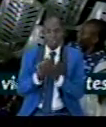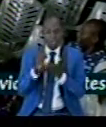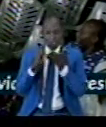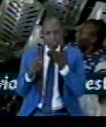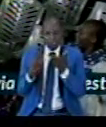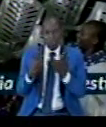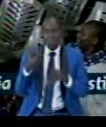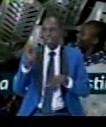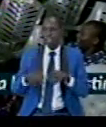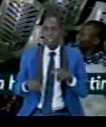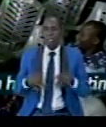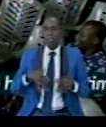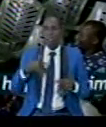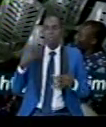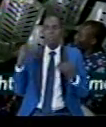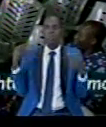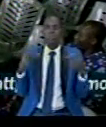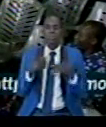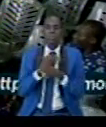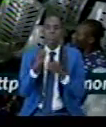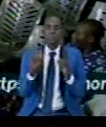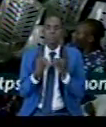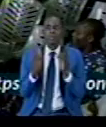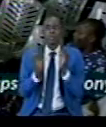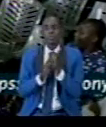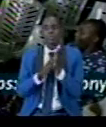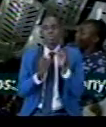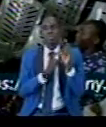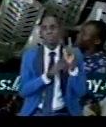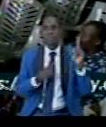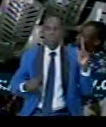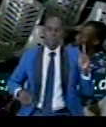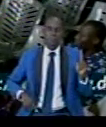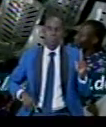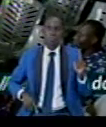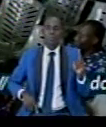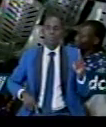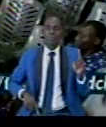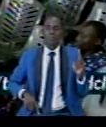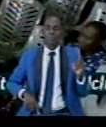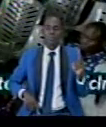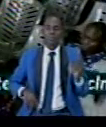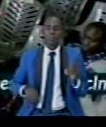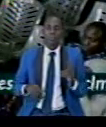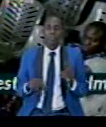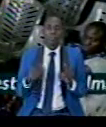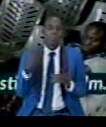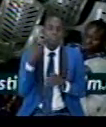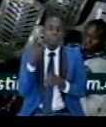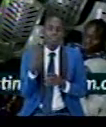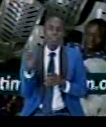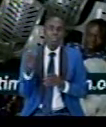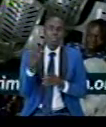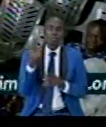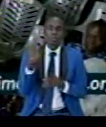could no longer feel the pain. Praise the Lord. Indeed, great things God is doing. This is coming from